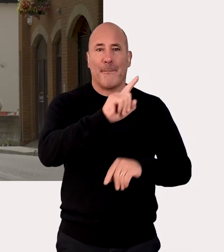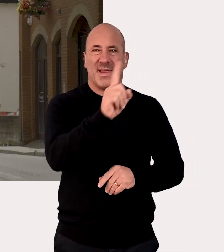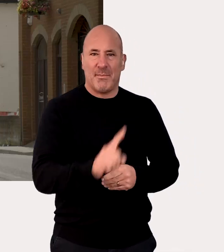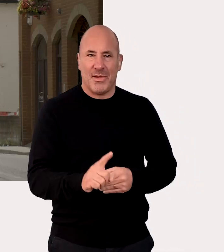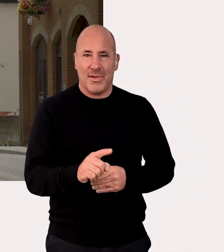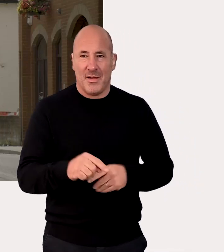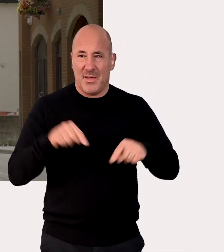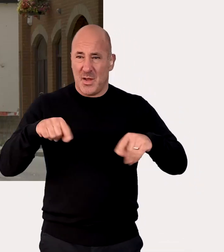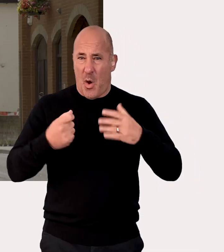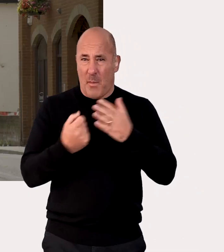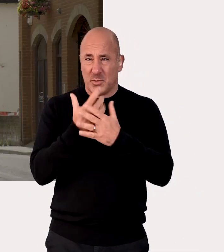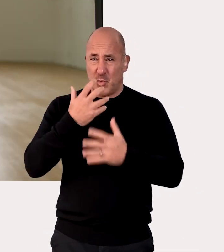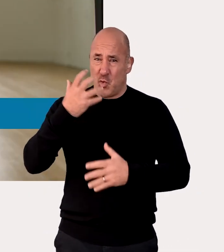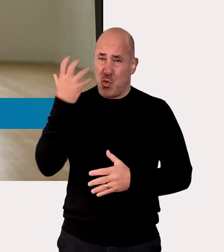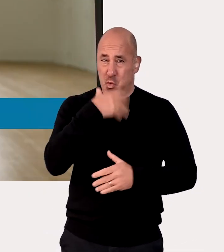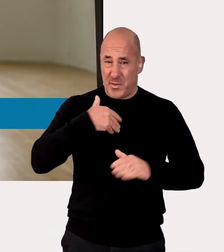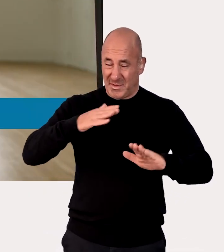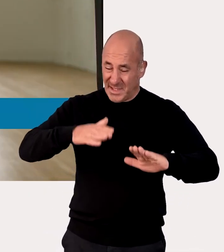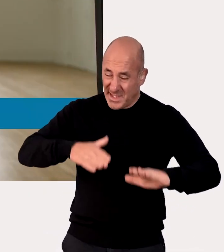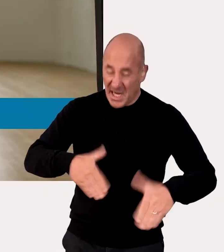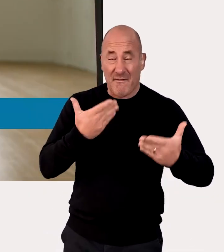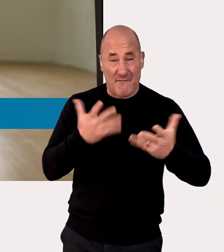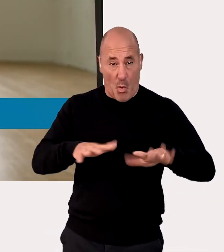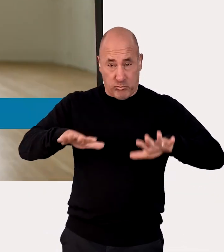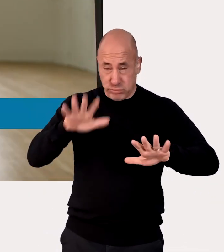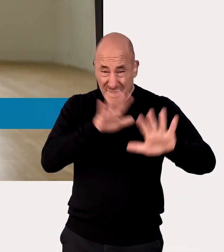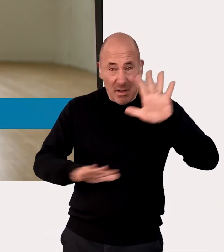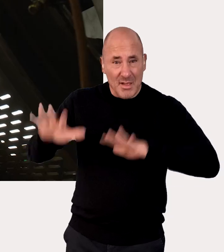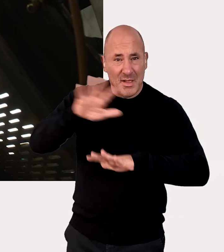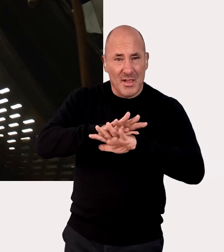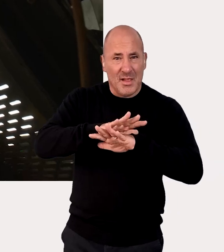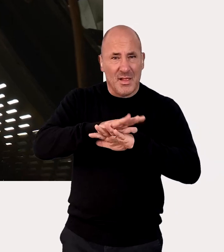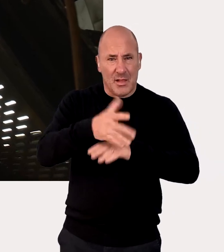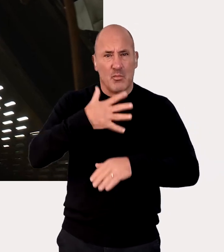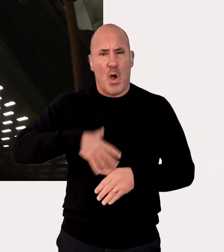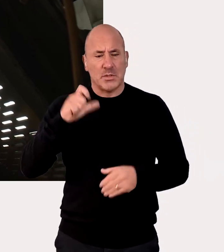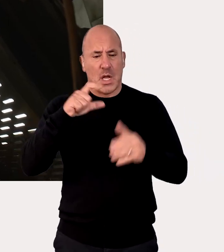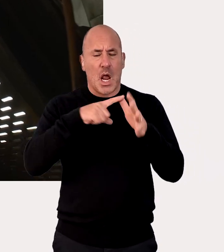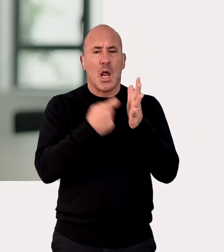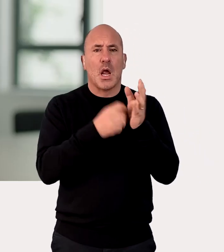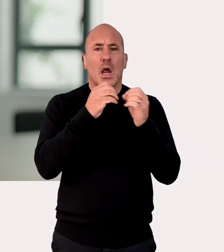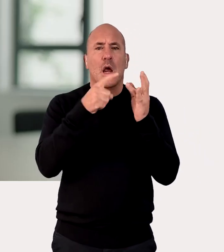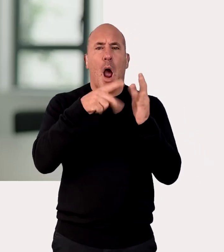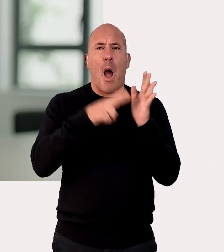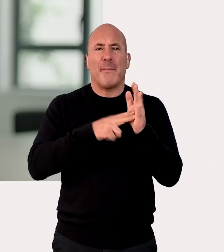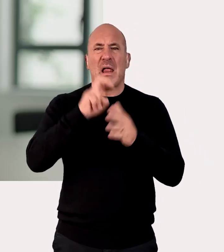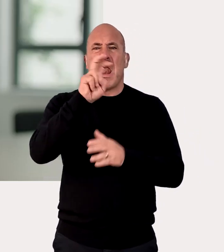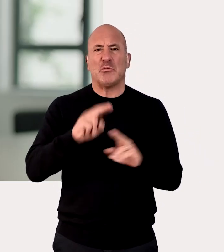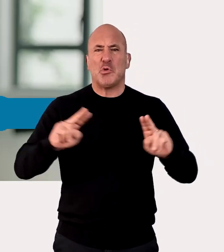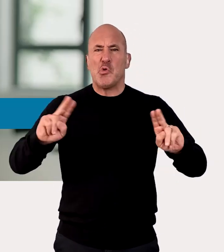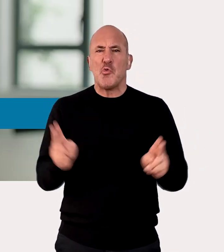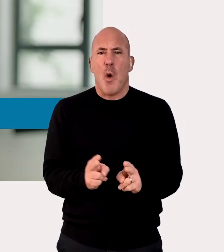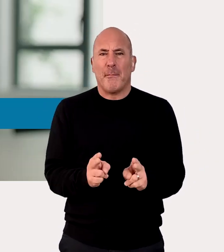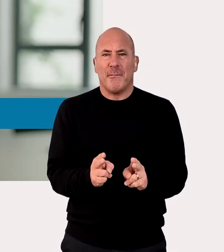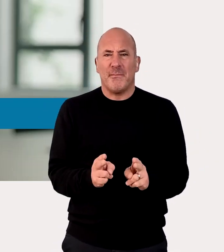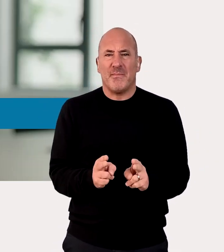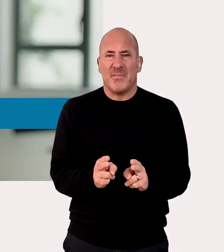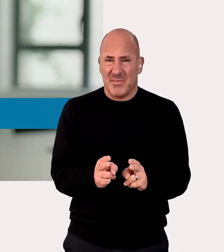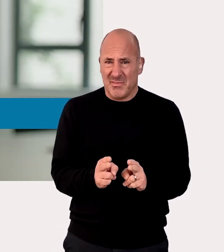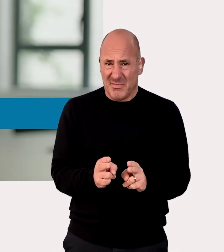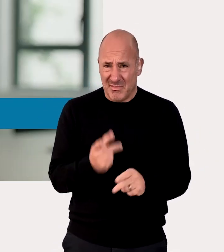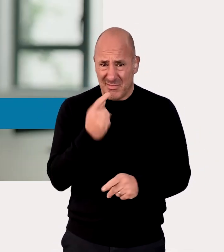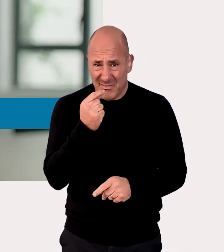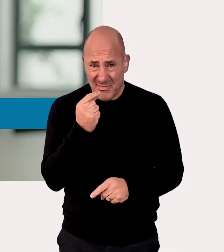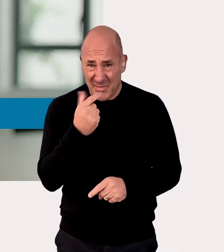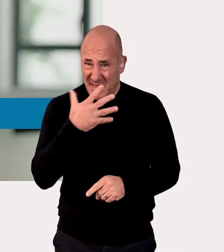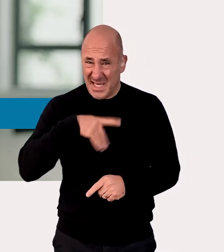got this great opportunity to deliver something great for people in Britain. If we want to have low carbon electricity in